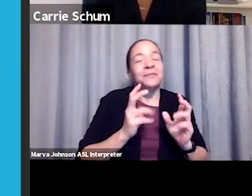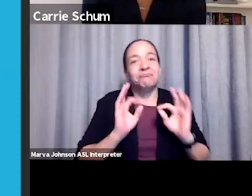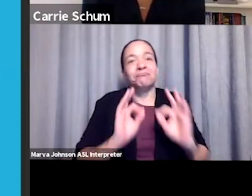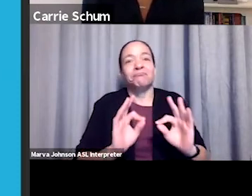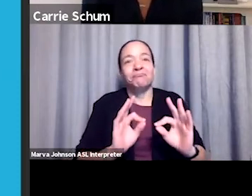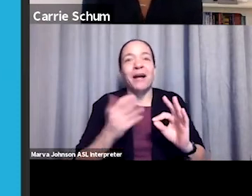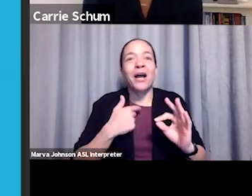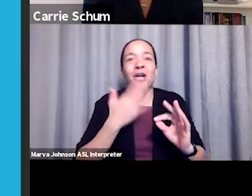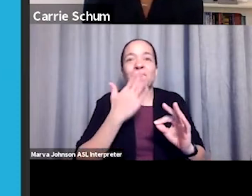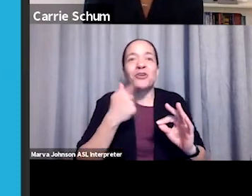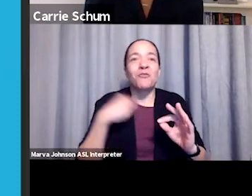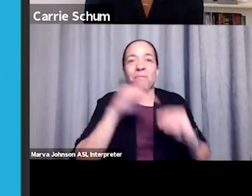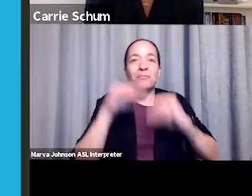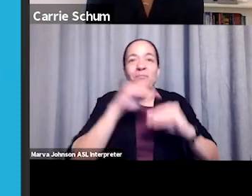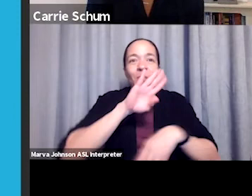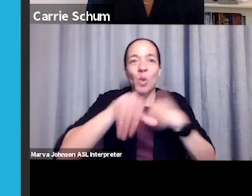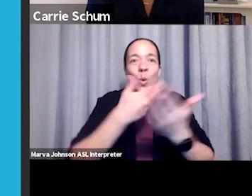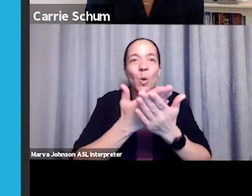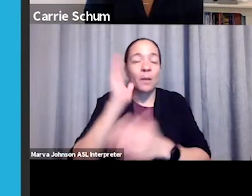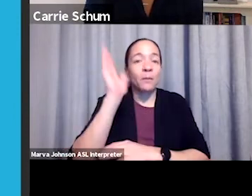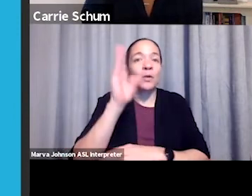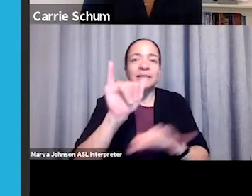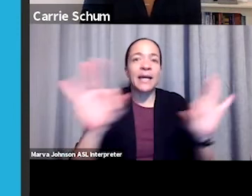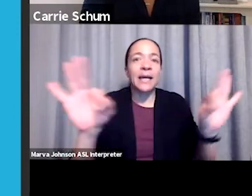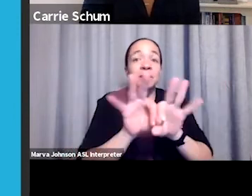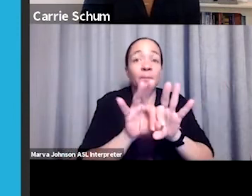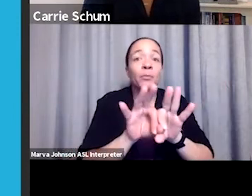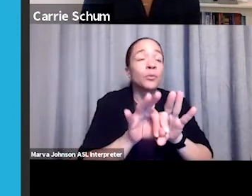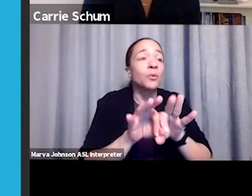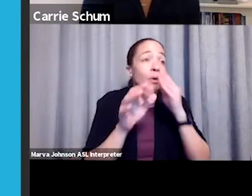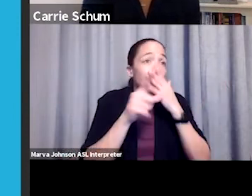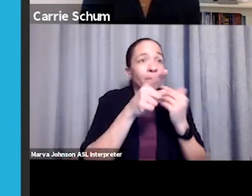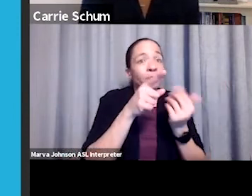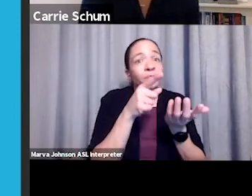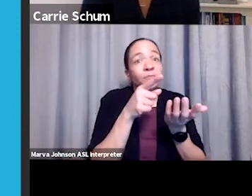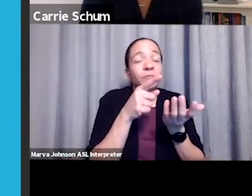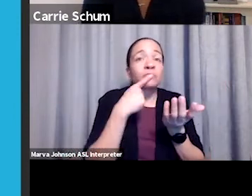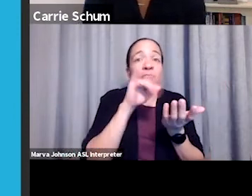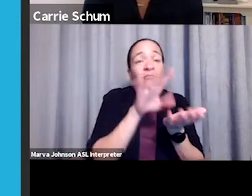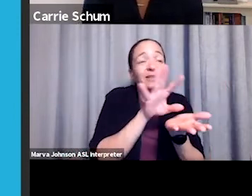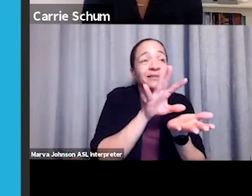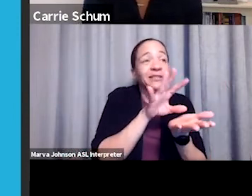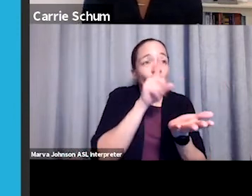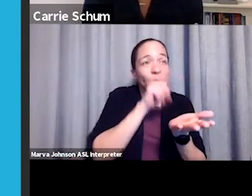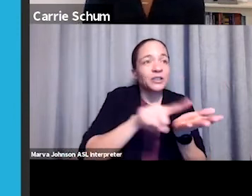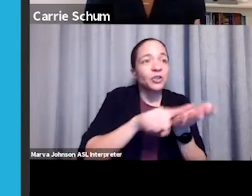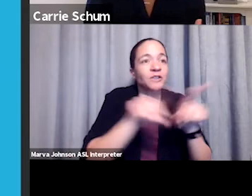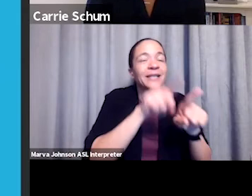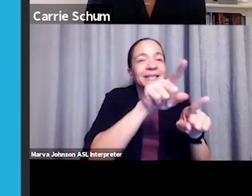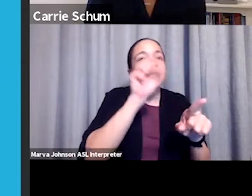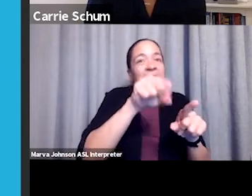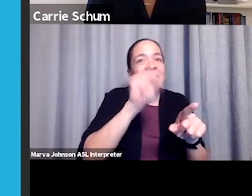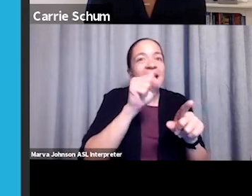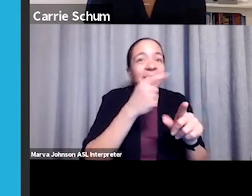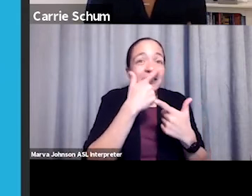the presentation. And that's the key, right? That's the proof for a survey like this, is not just that it's interesting and it tells you something, but you can